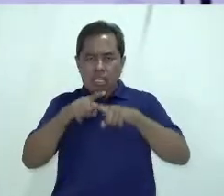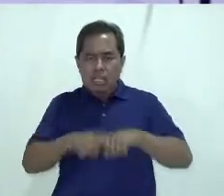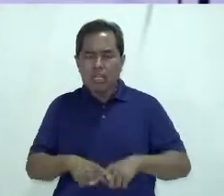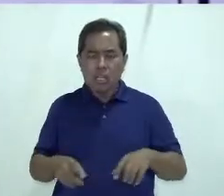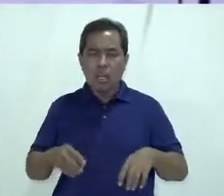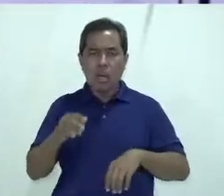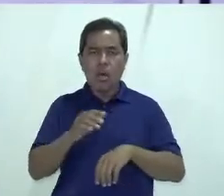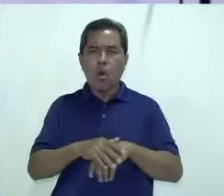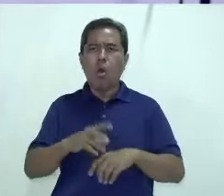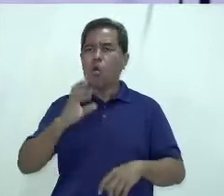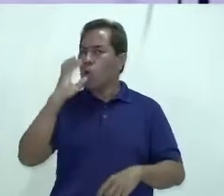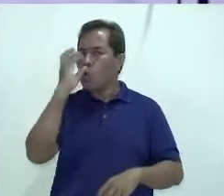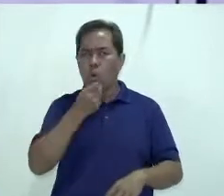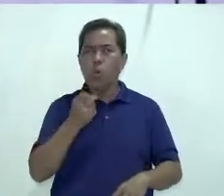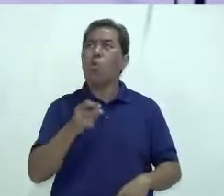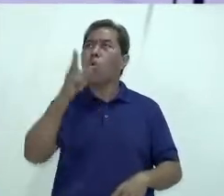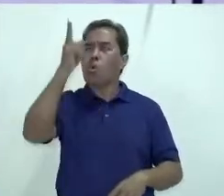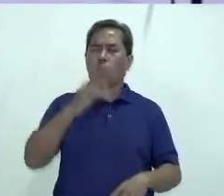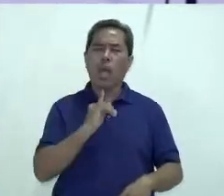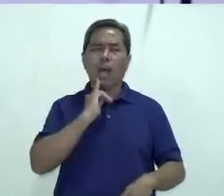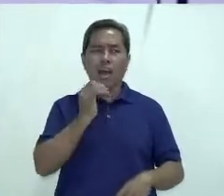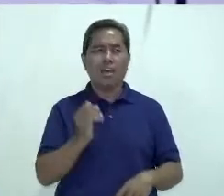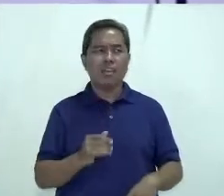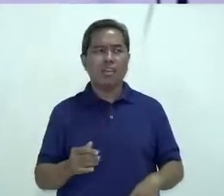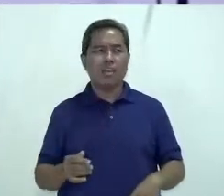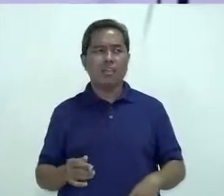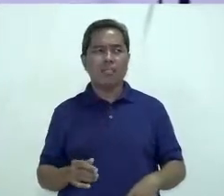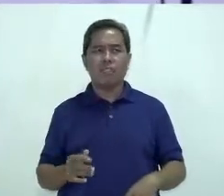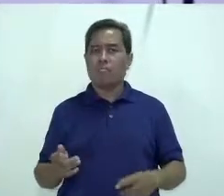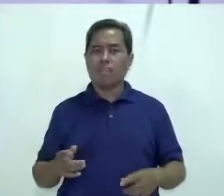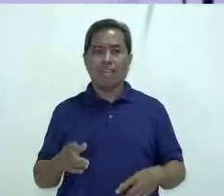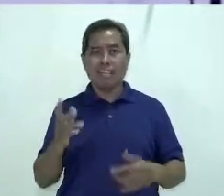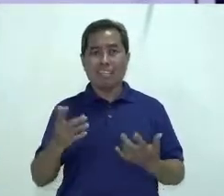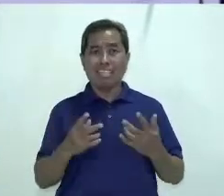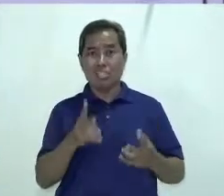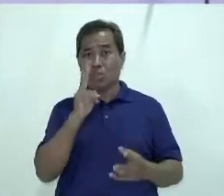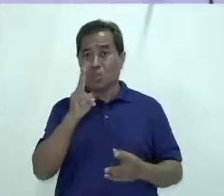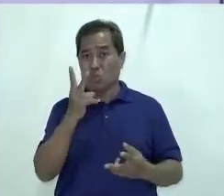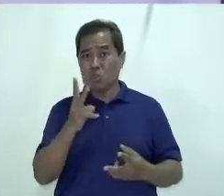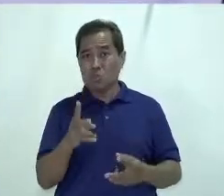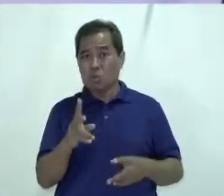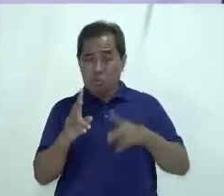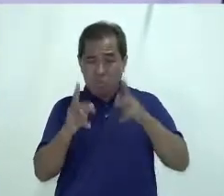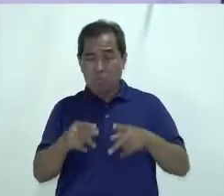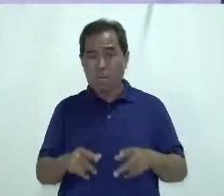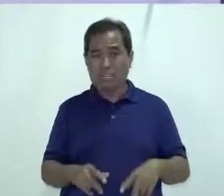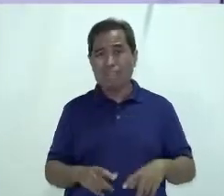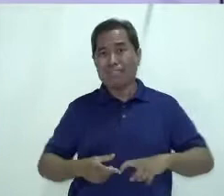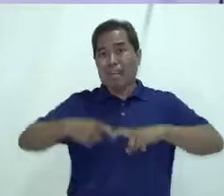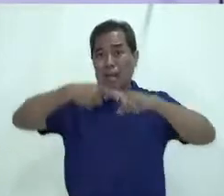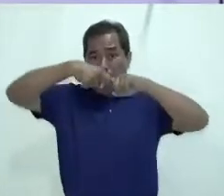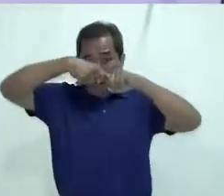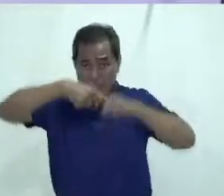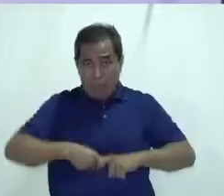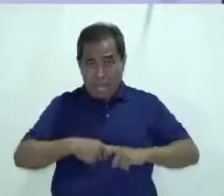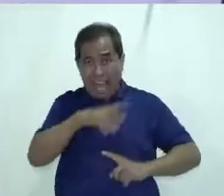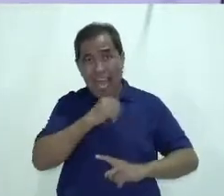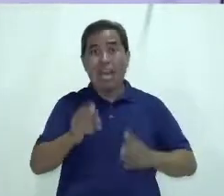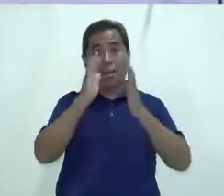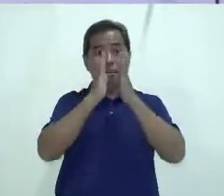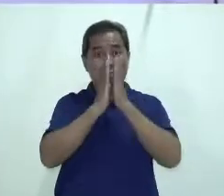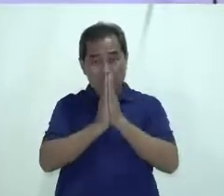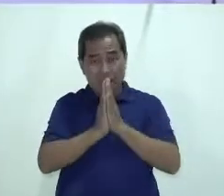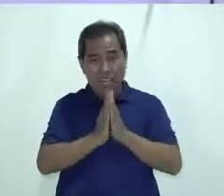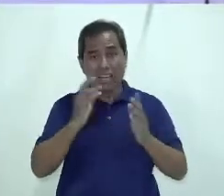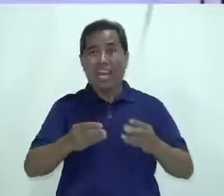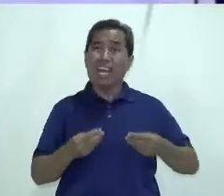And as Paul and Silas paused, they had no choice. They were in prison. They had to pause. They prayed. They